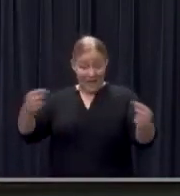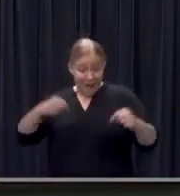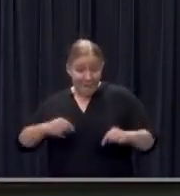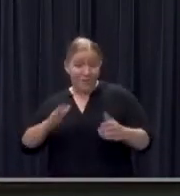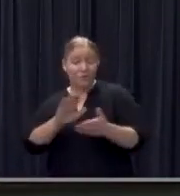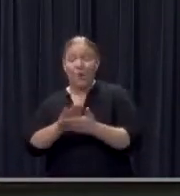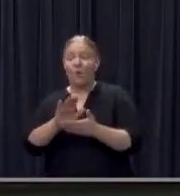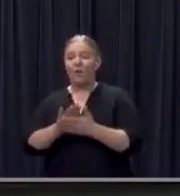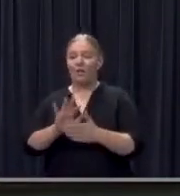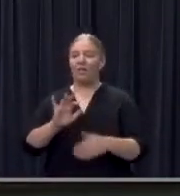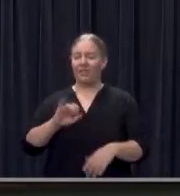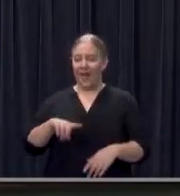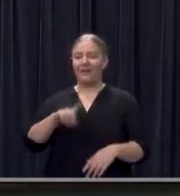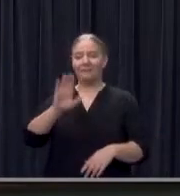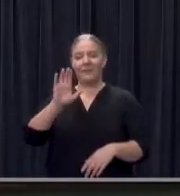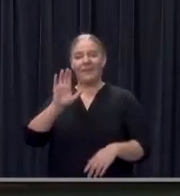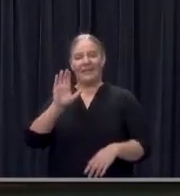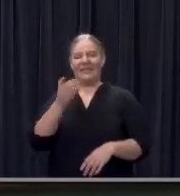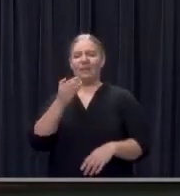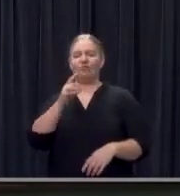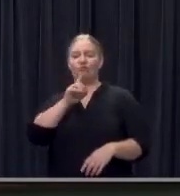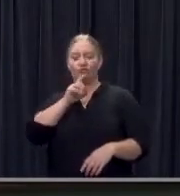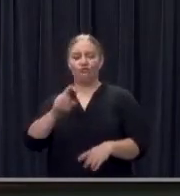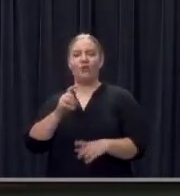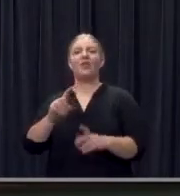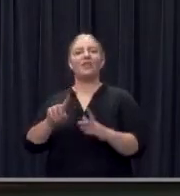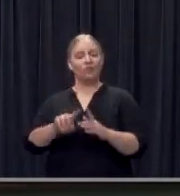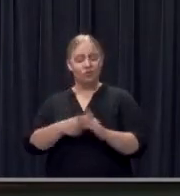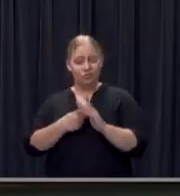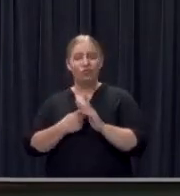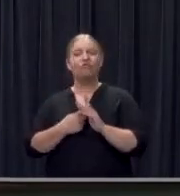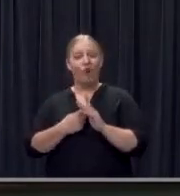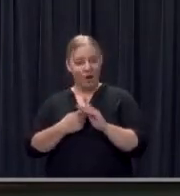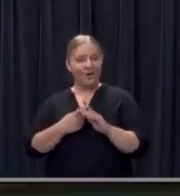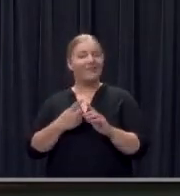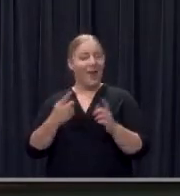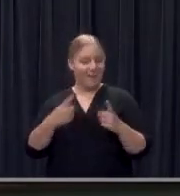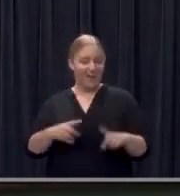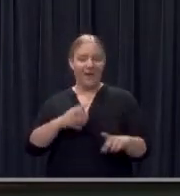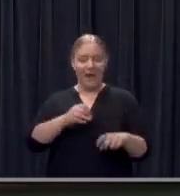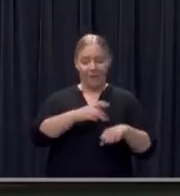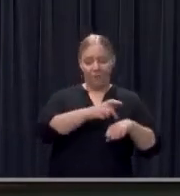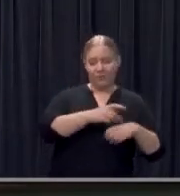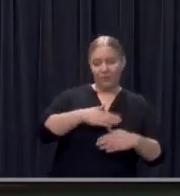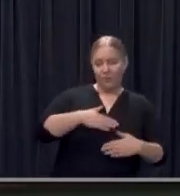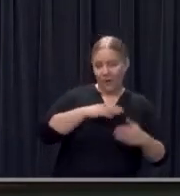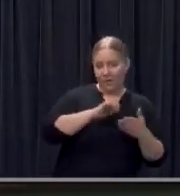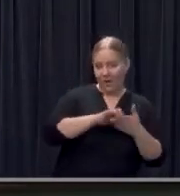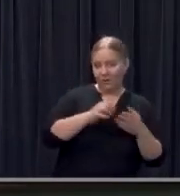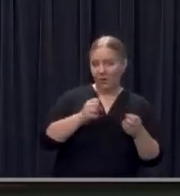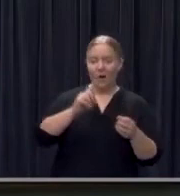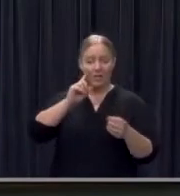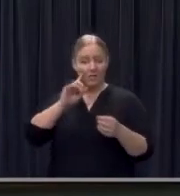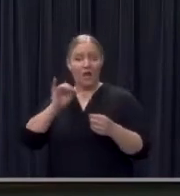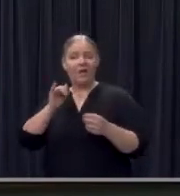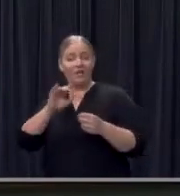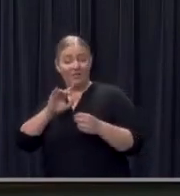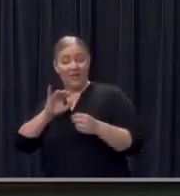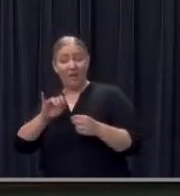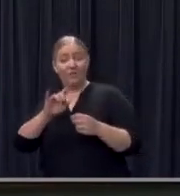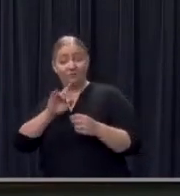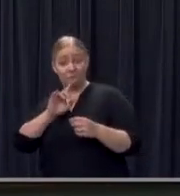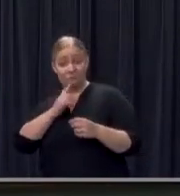schools seemed to really be resonating, and the principals seemed to be enjoying it. So I thought that was a huge